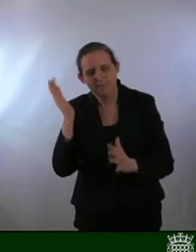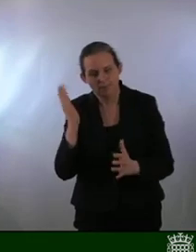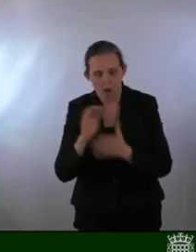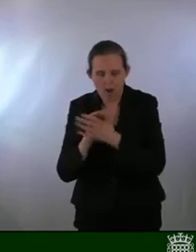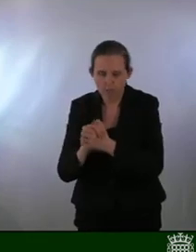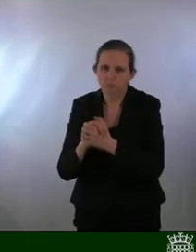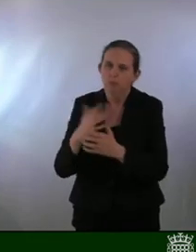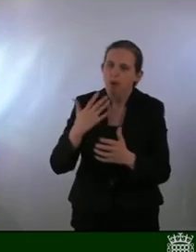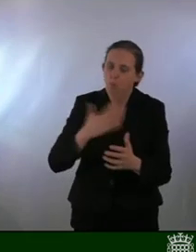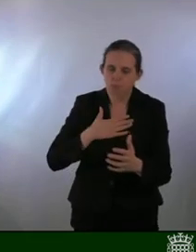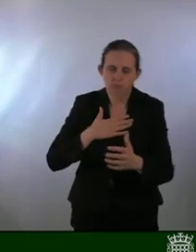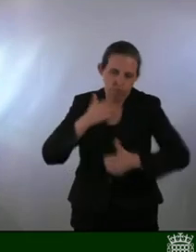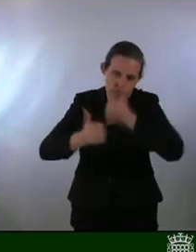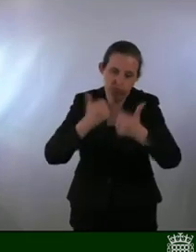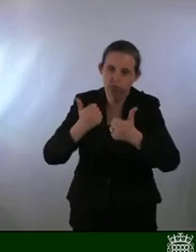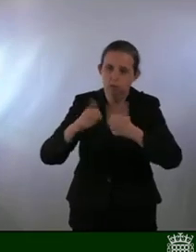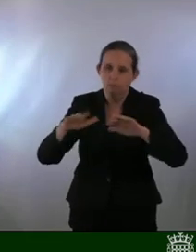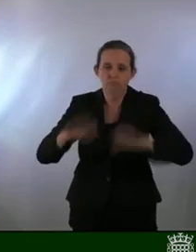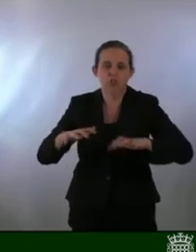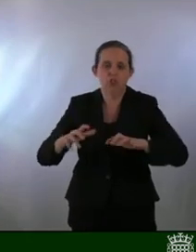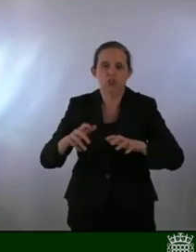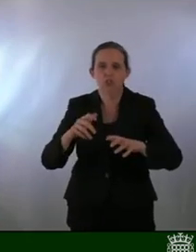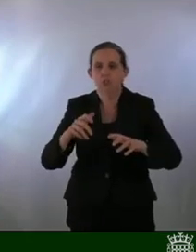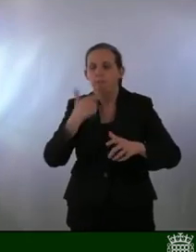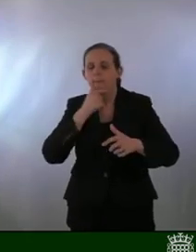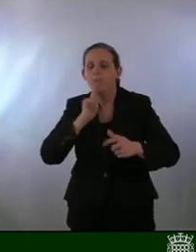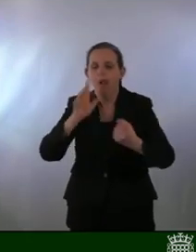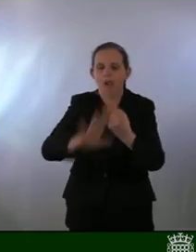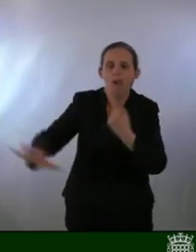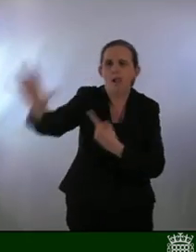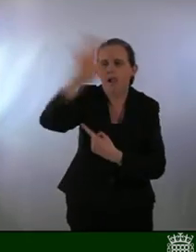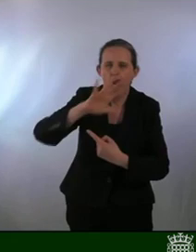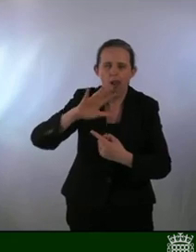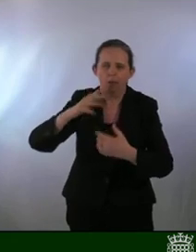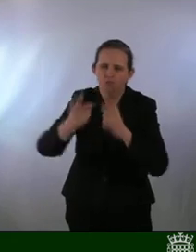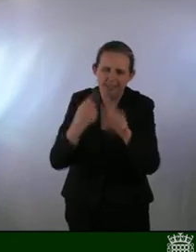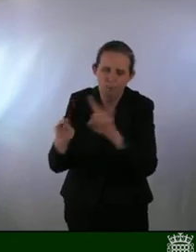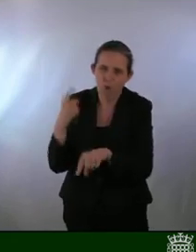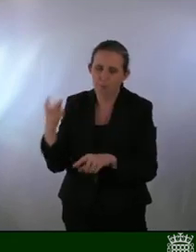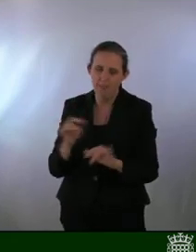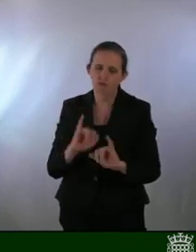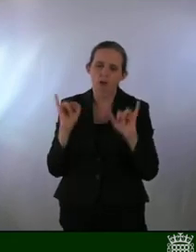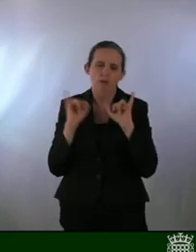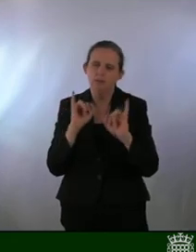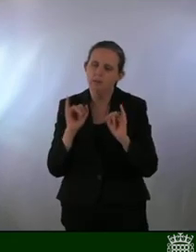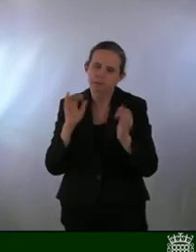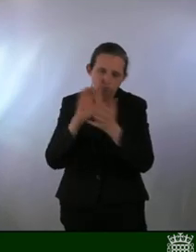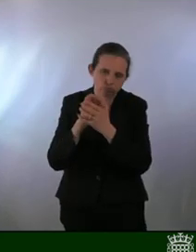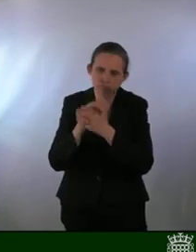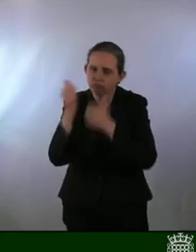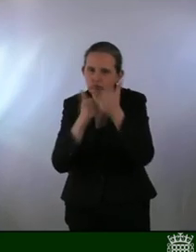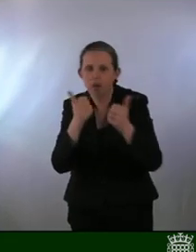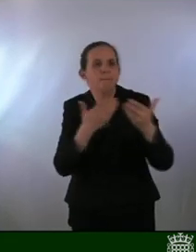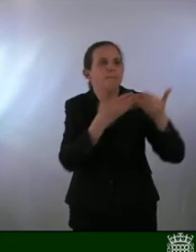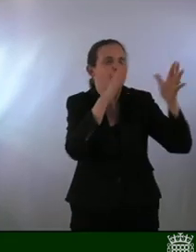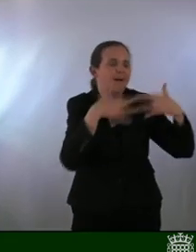the great British public and how all parts of our society have responded to this crisis. Our public health officials, of